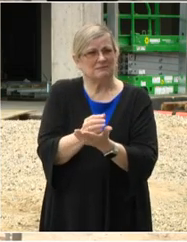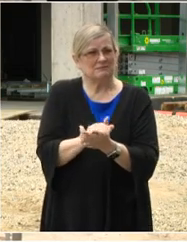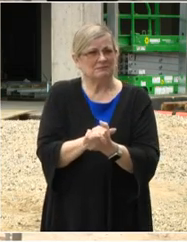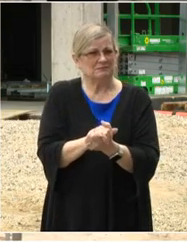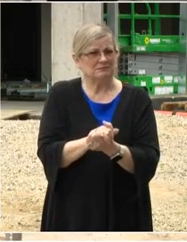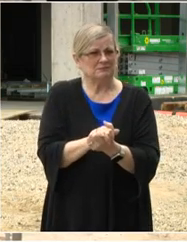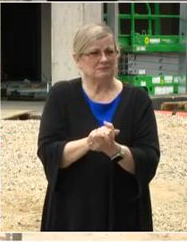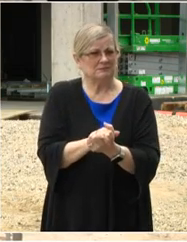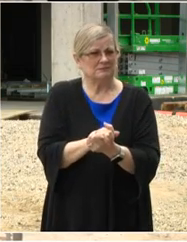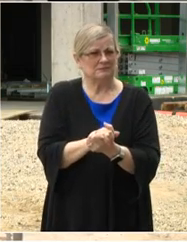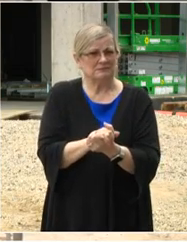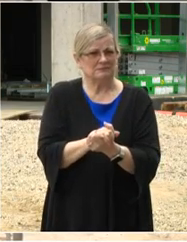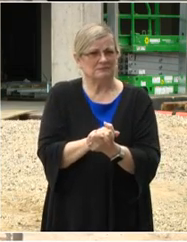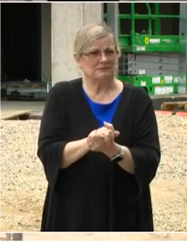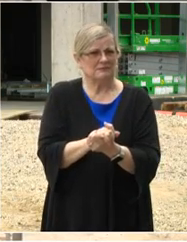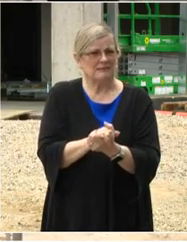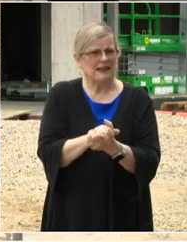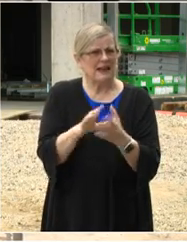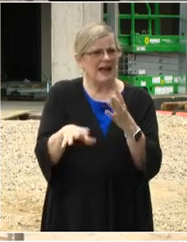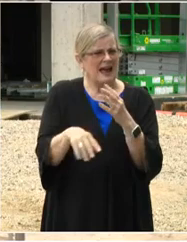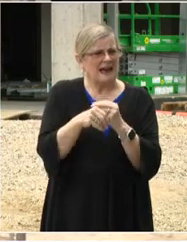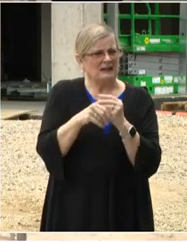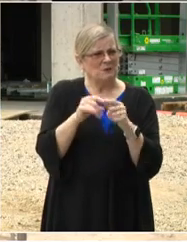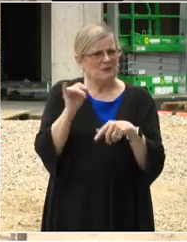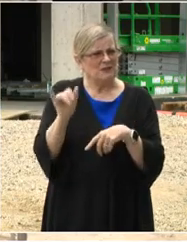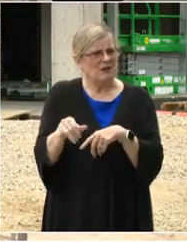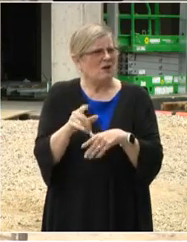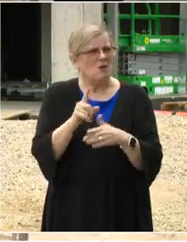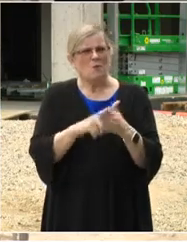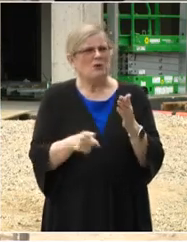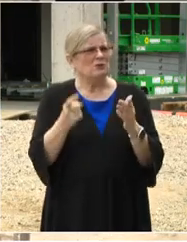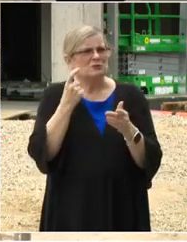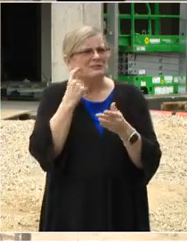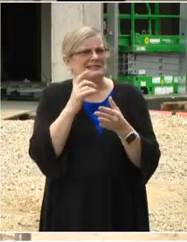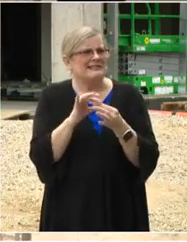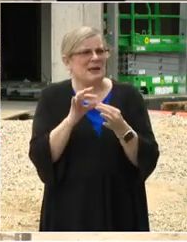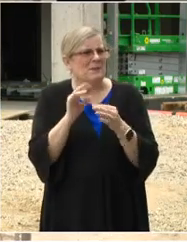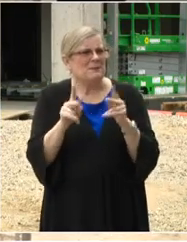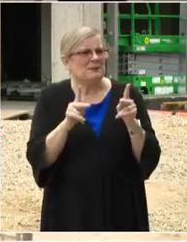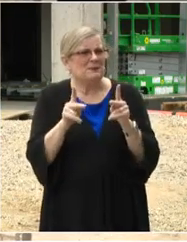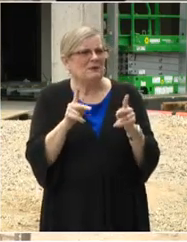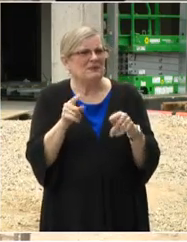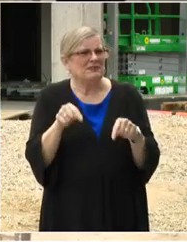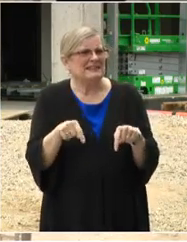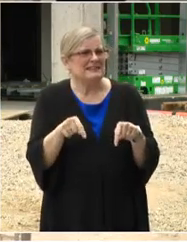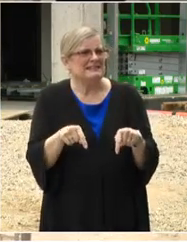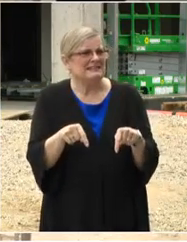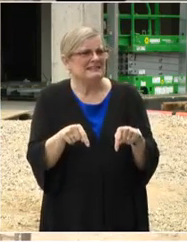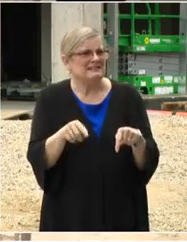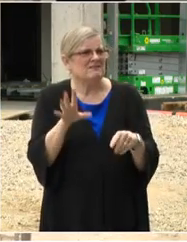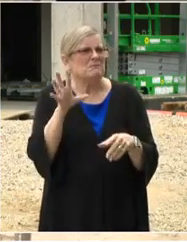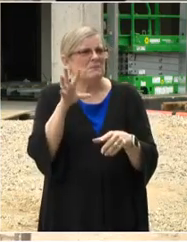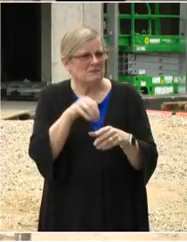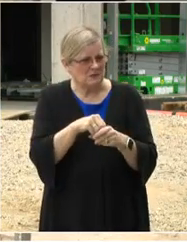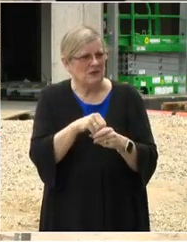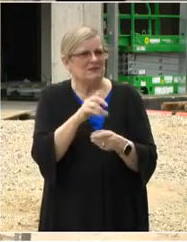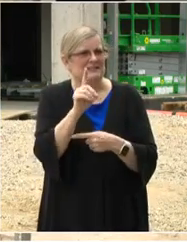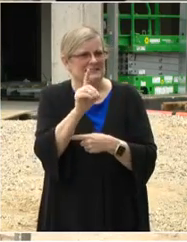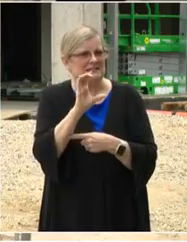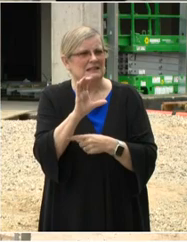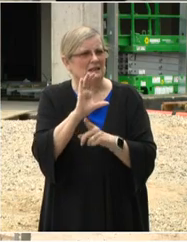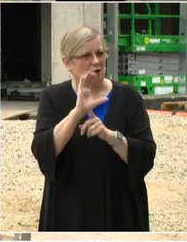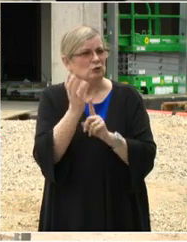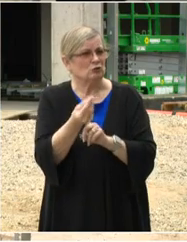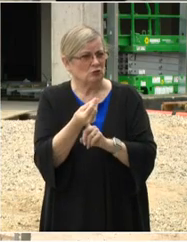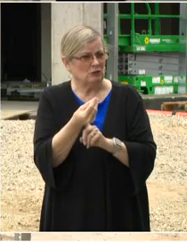A follow-up to that question. What do you say to those folks in the community who are saying that this is a part of DC culture? You know, guns down, bikes up.